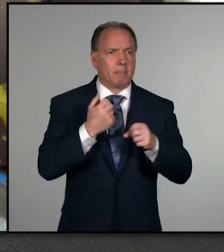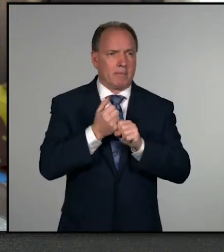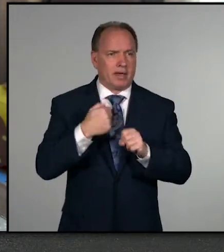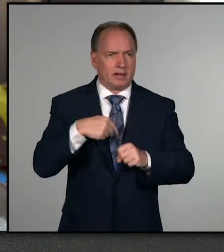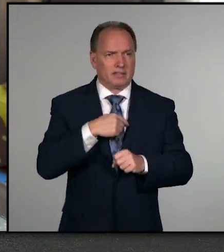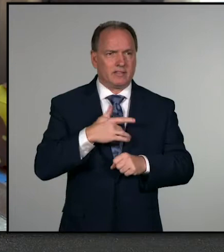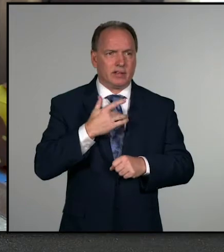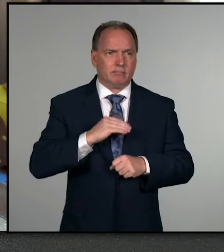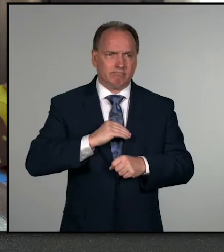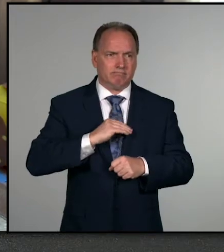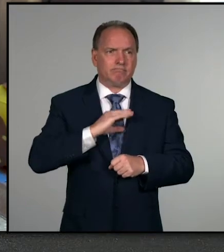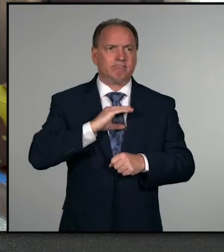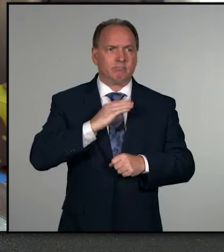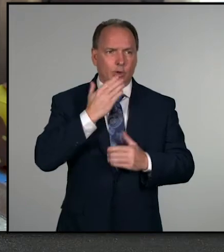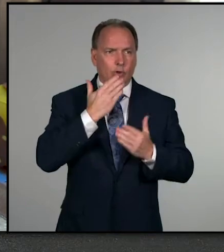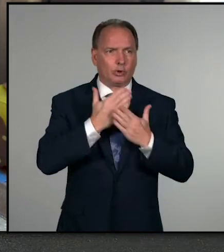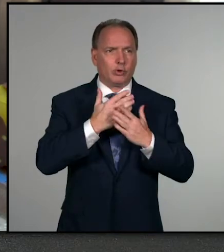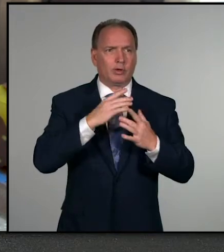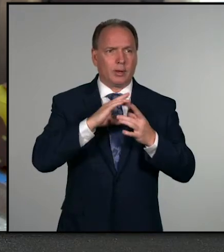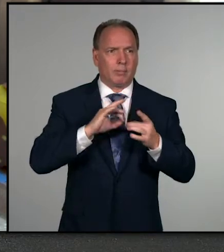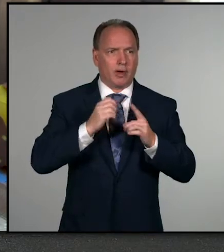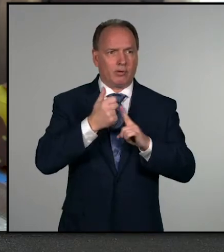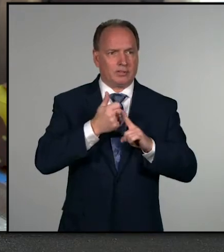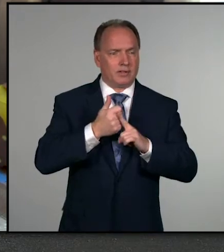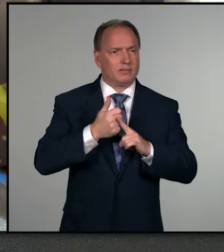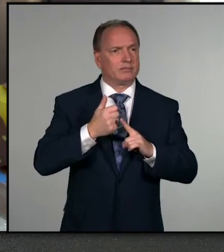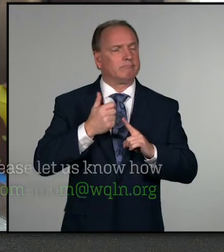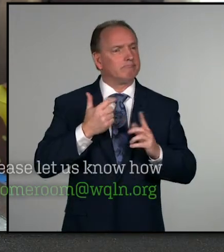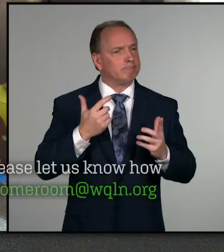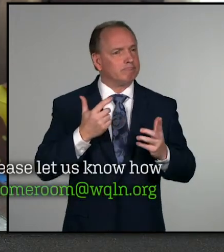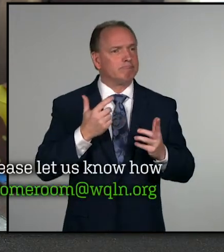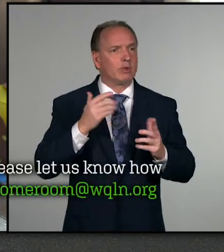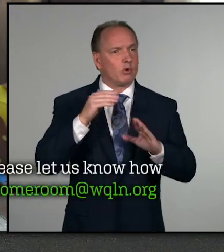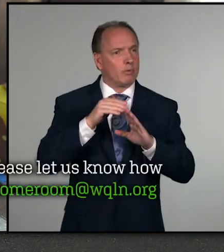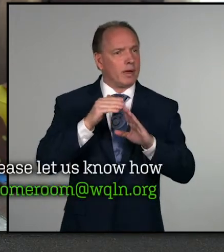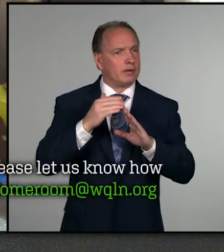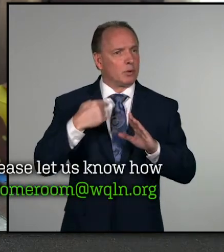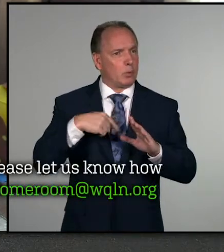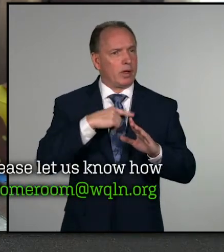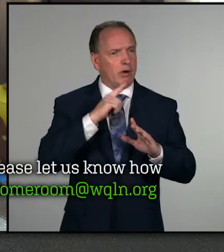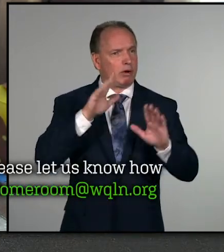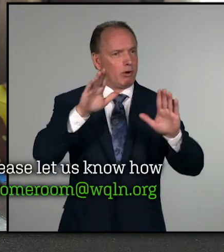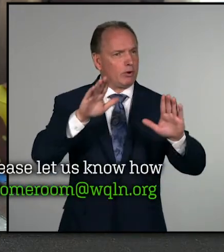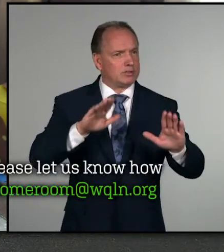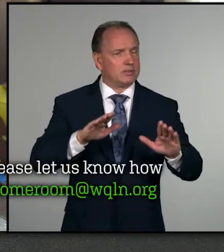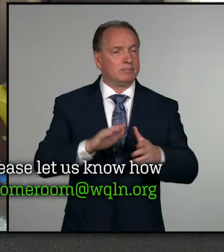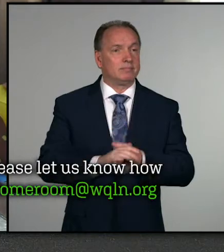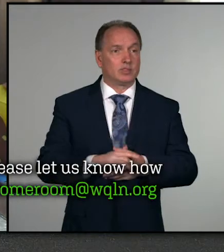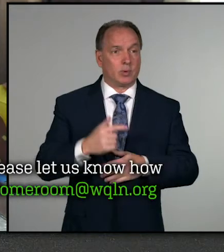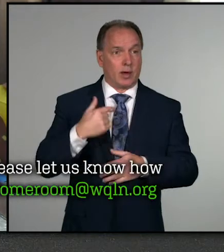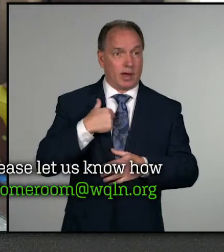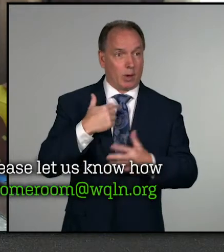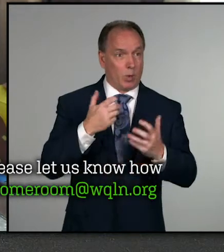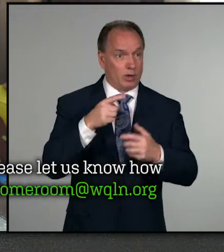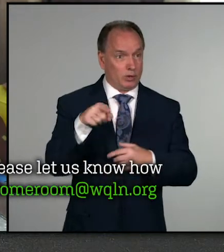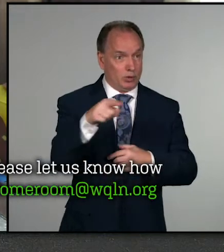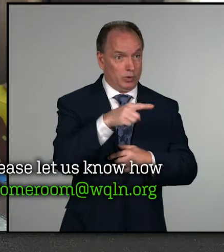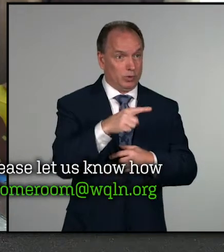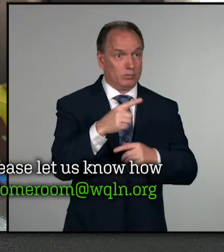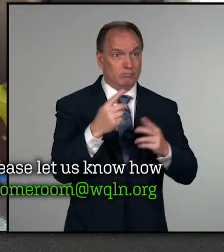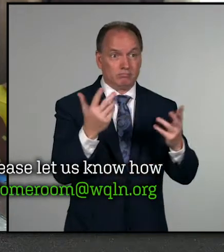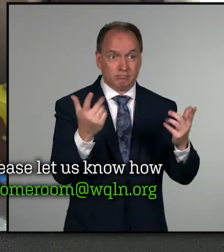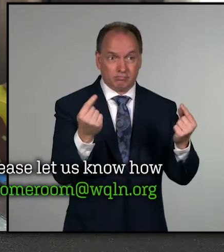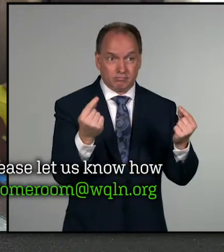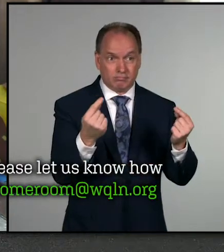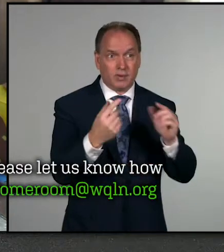about ourselves and remind us how awesome we are. So Miss Debbie's going to say something, and then I would like you to say it after